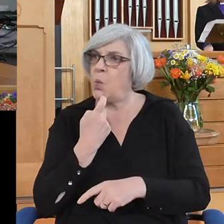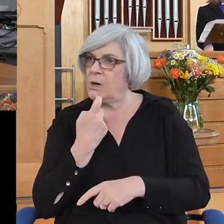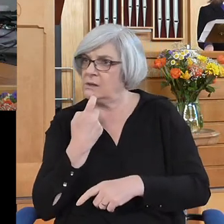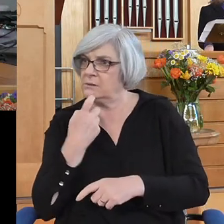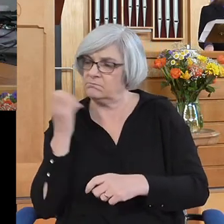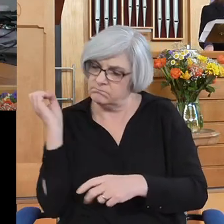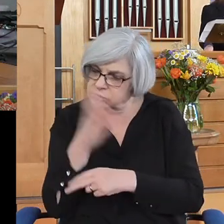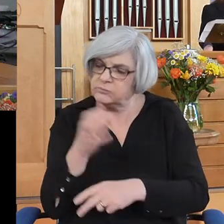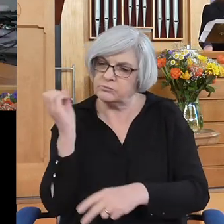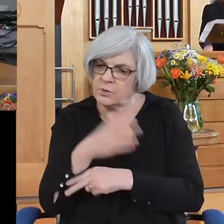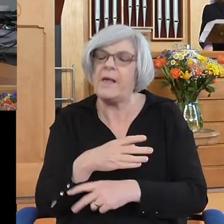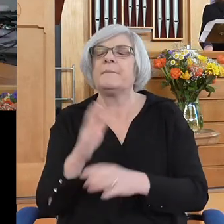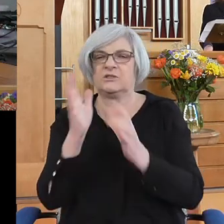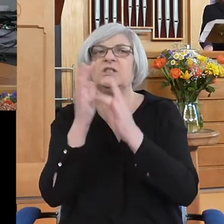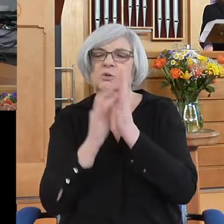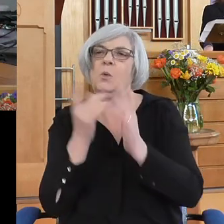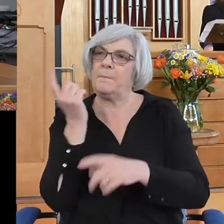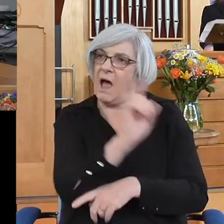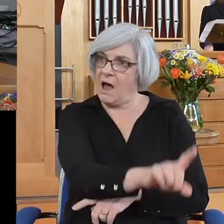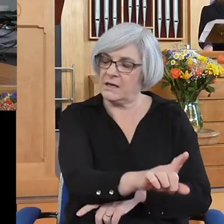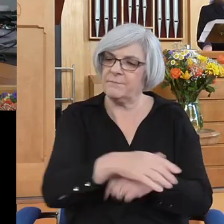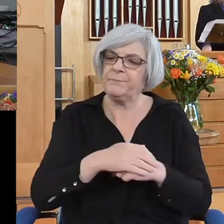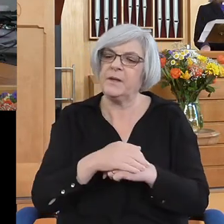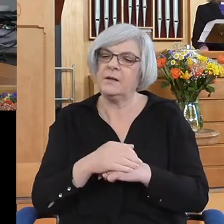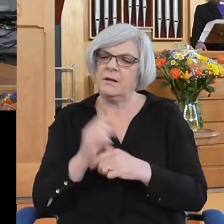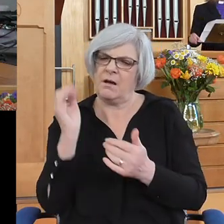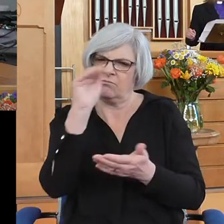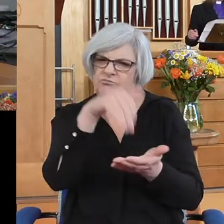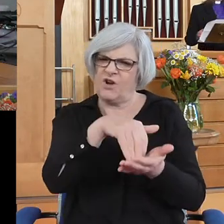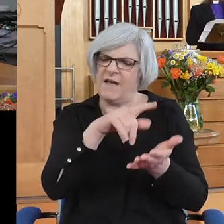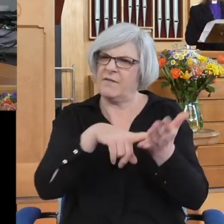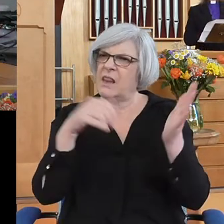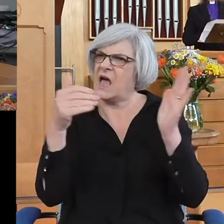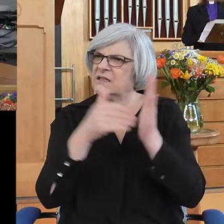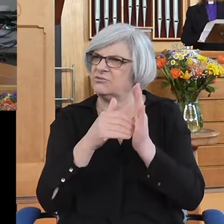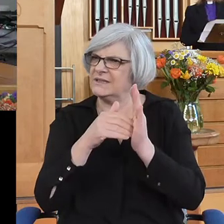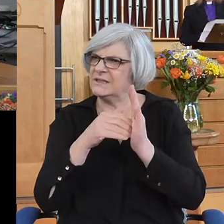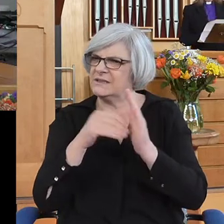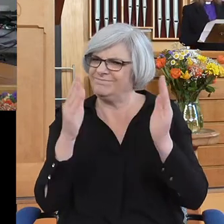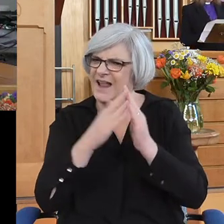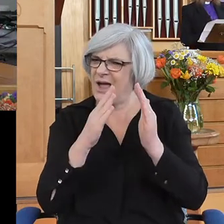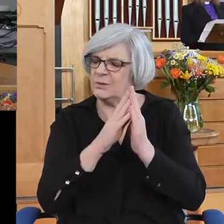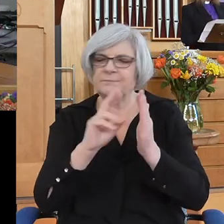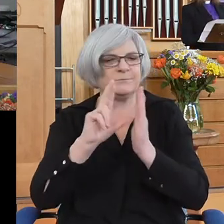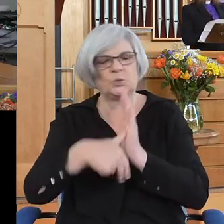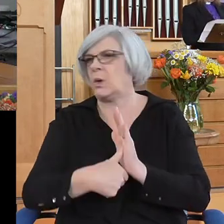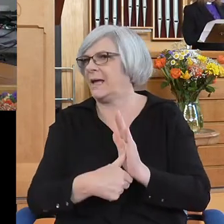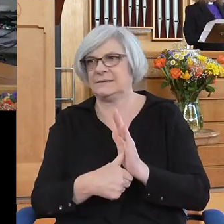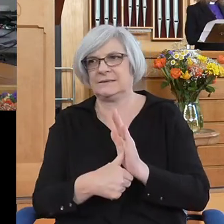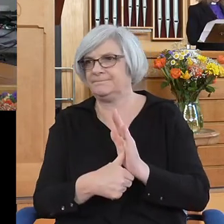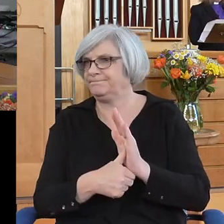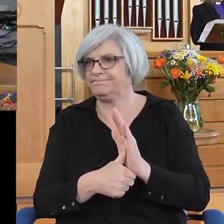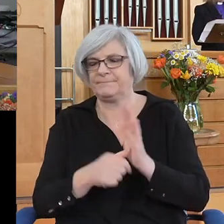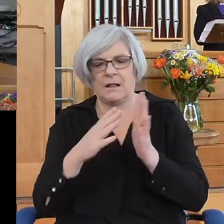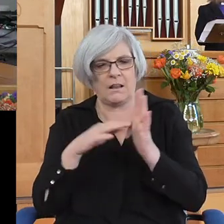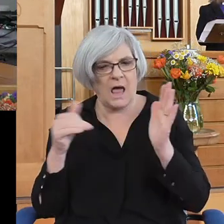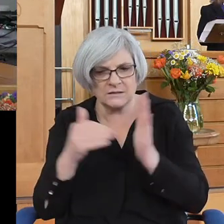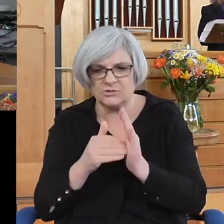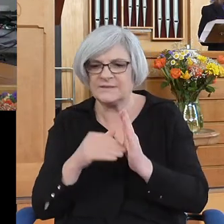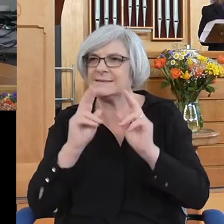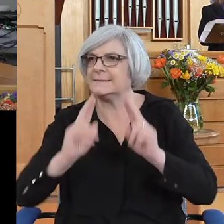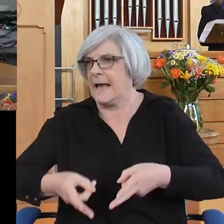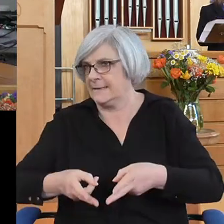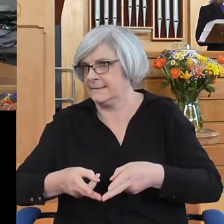Jesus heads back and he gets to Lazarus' house, and he's too late, for Lazarus is dead and laid to